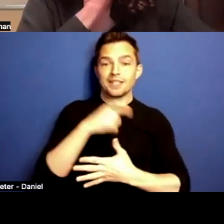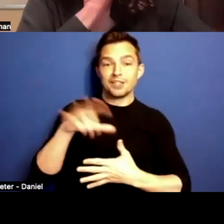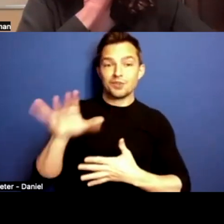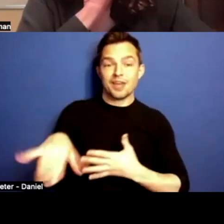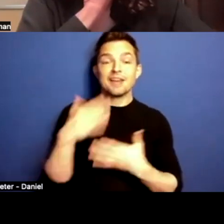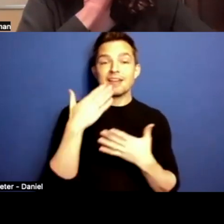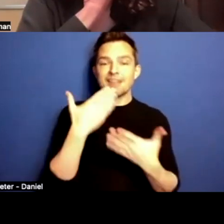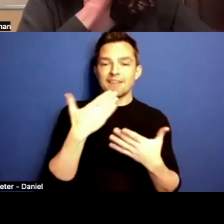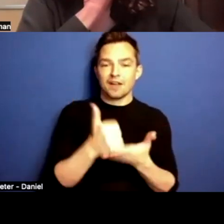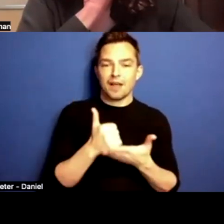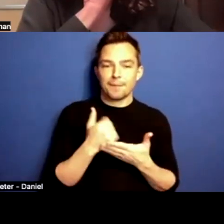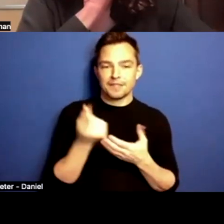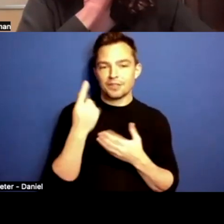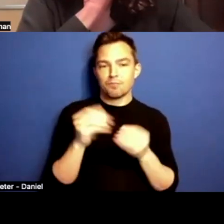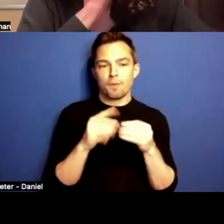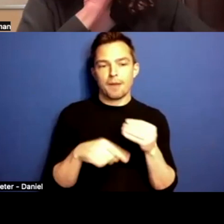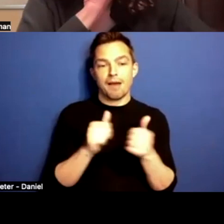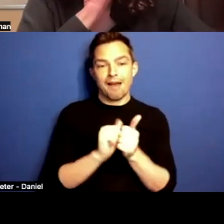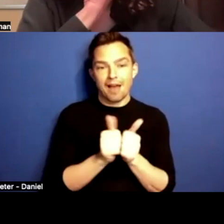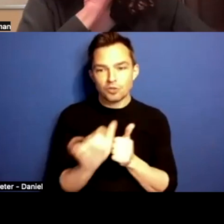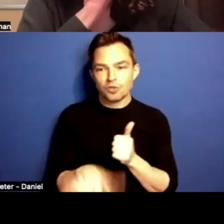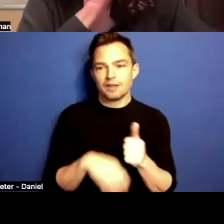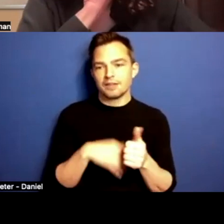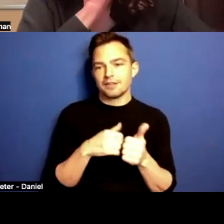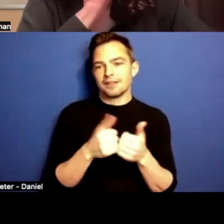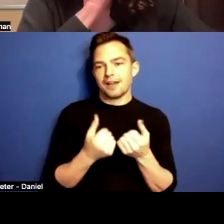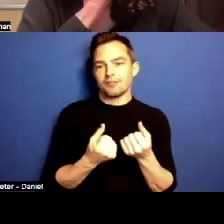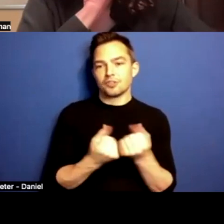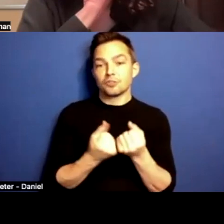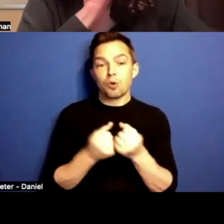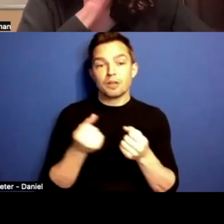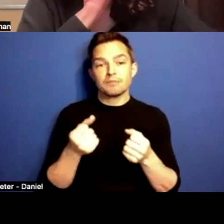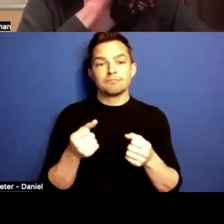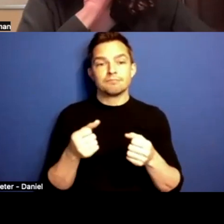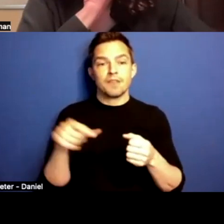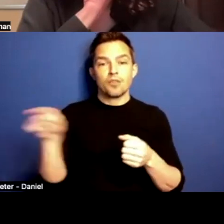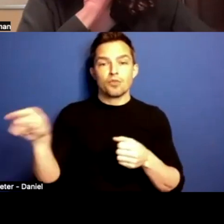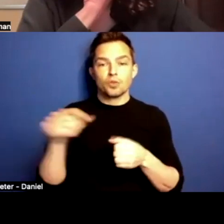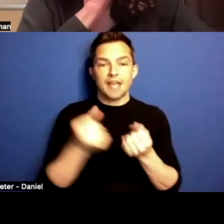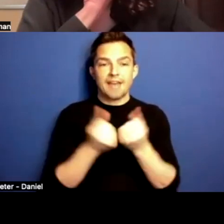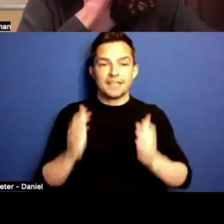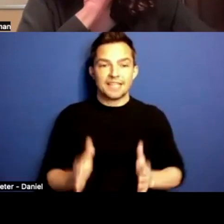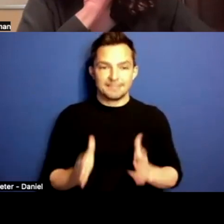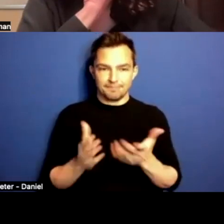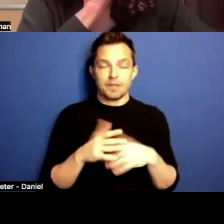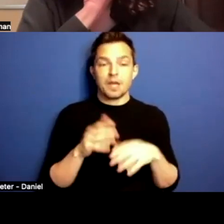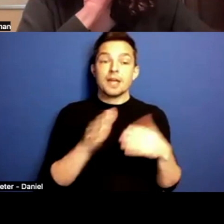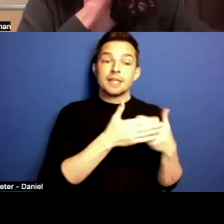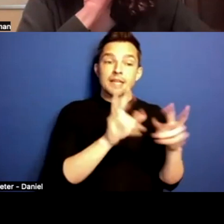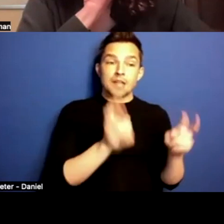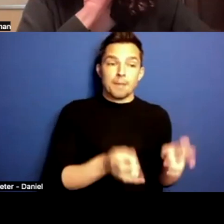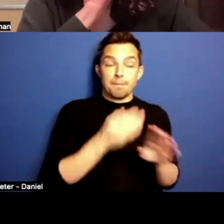us understand more about how to do it and how to support advocates to do it. I want to go on to our next topic, but before I do that, I just want to make